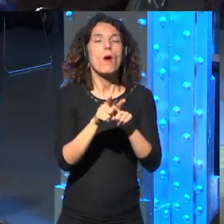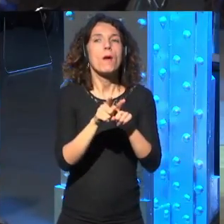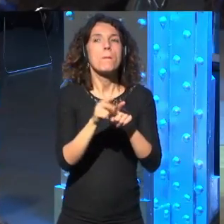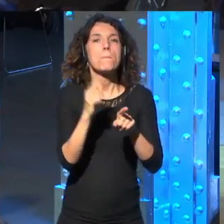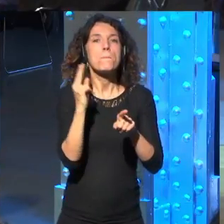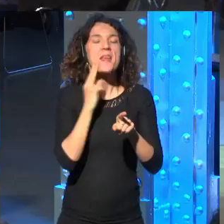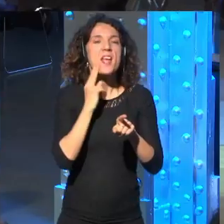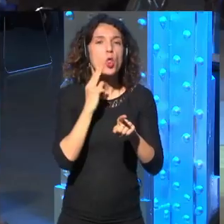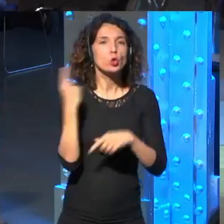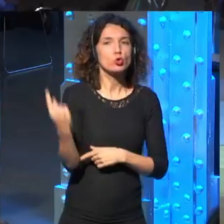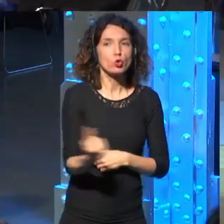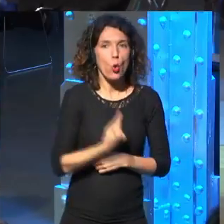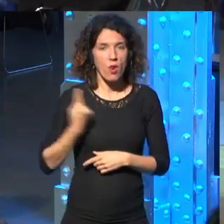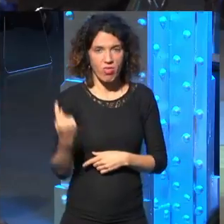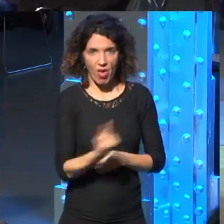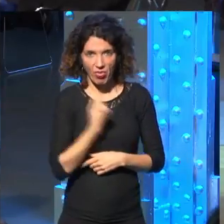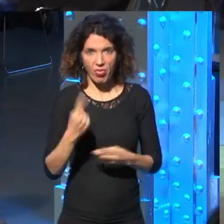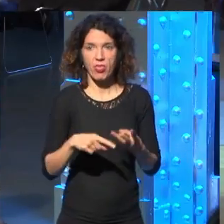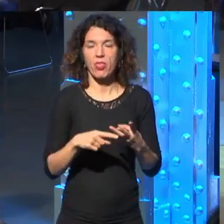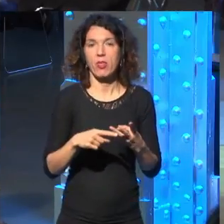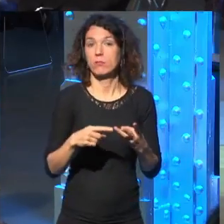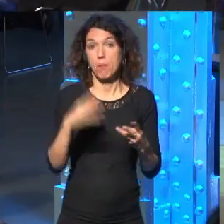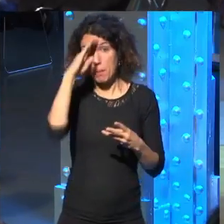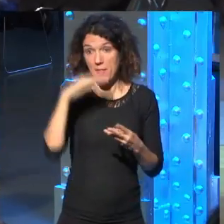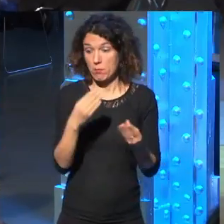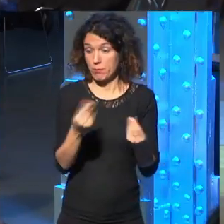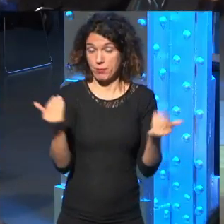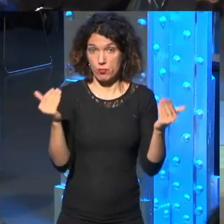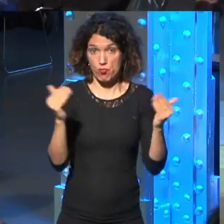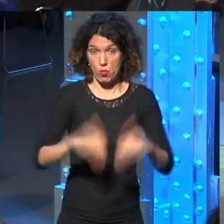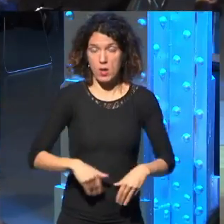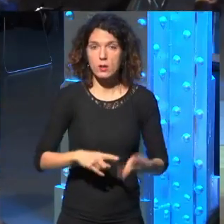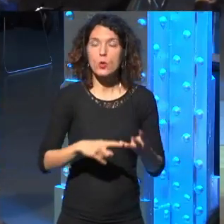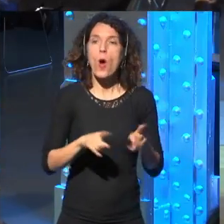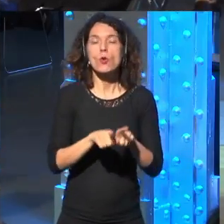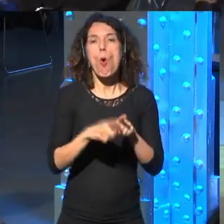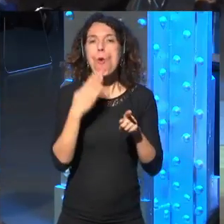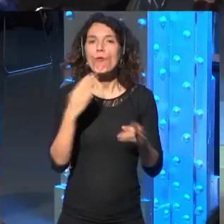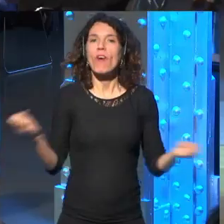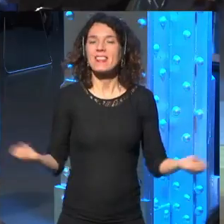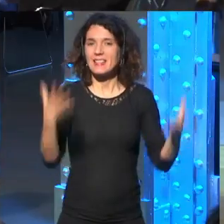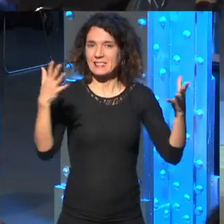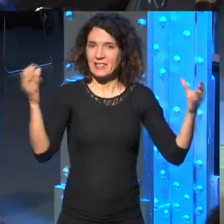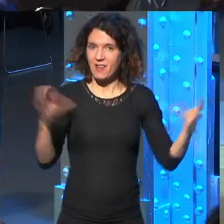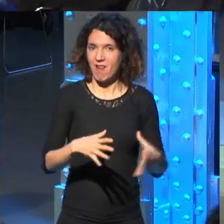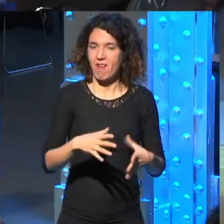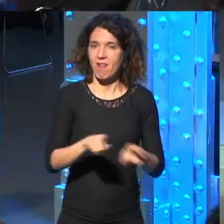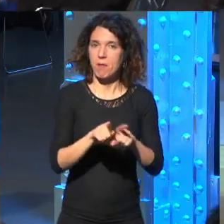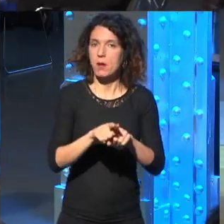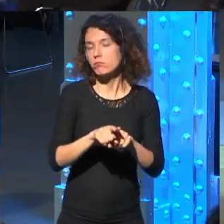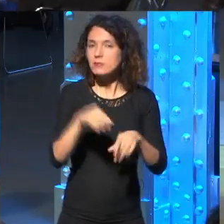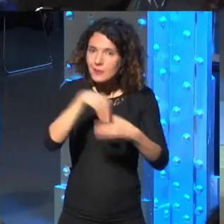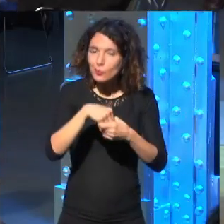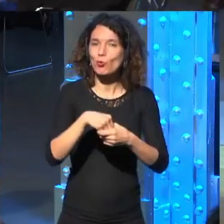loneliness, no father, and then fantasy, to look for. Also, all